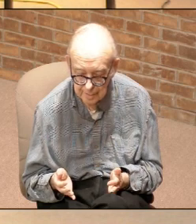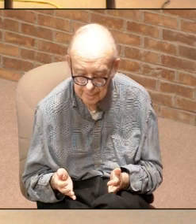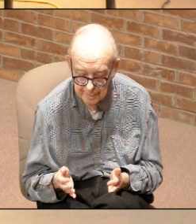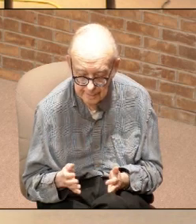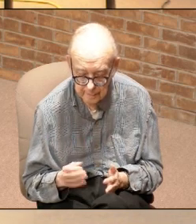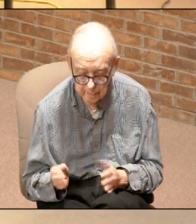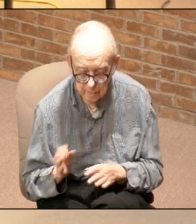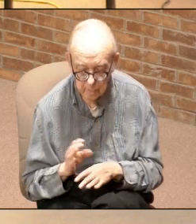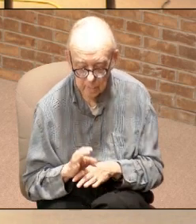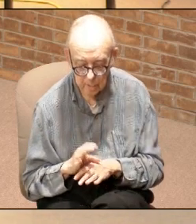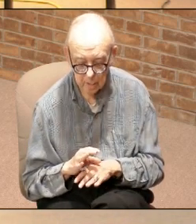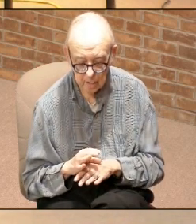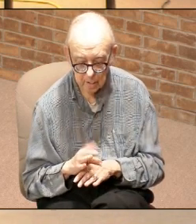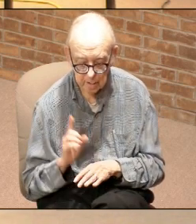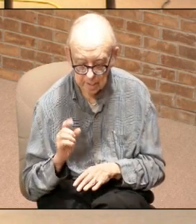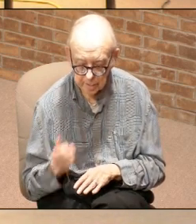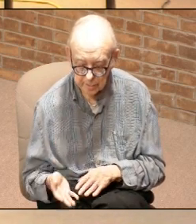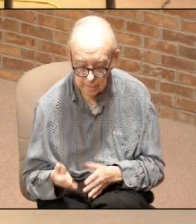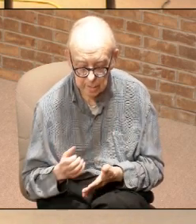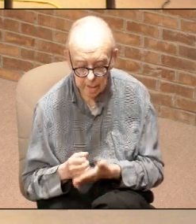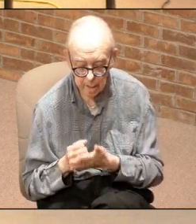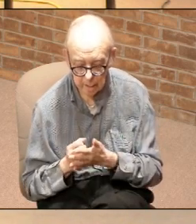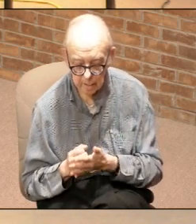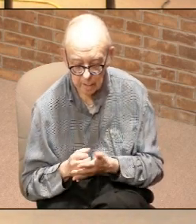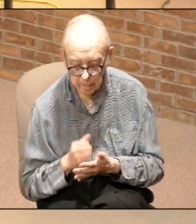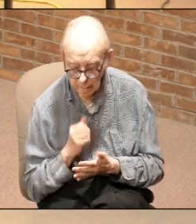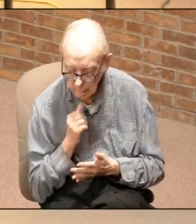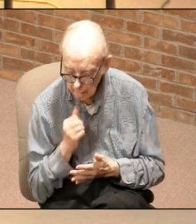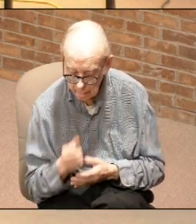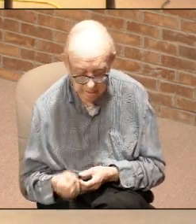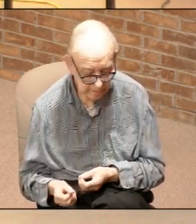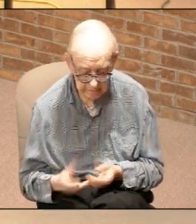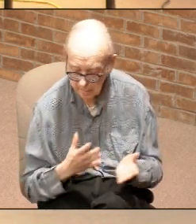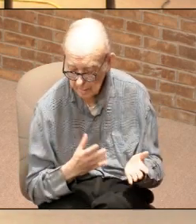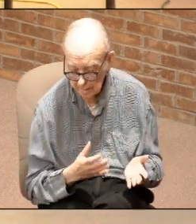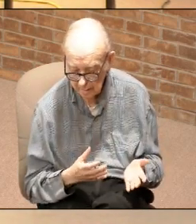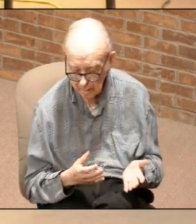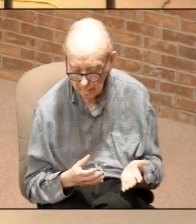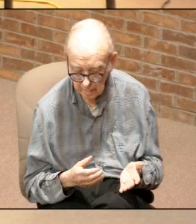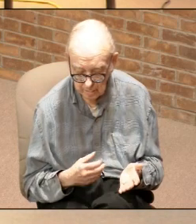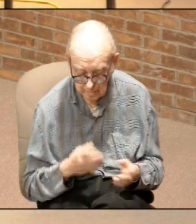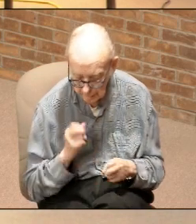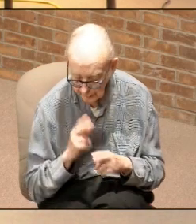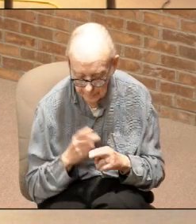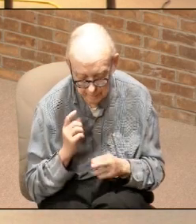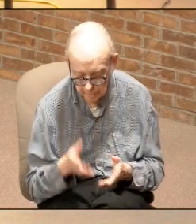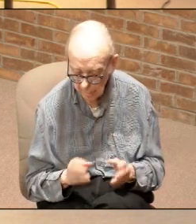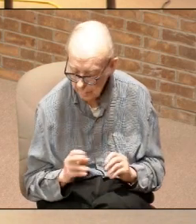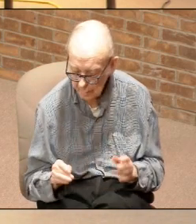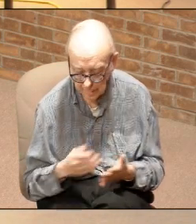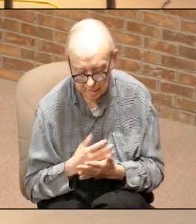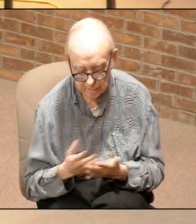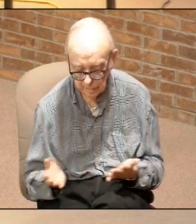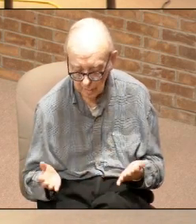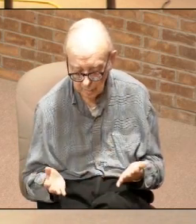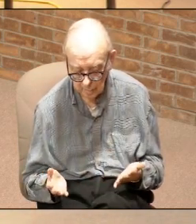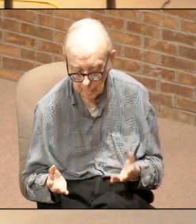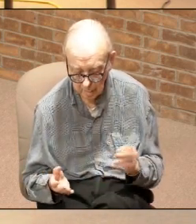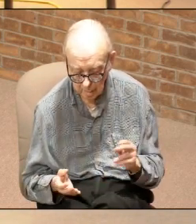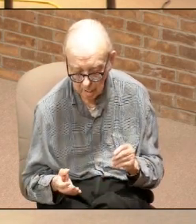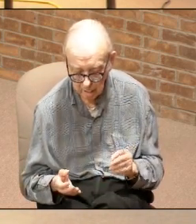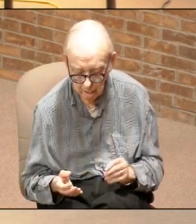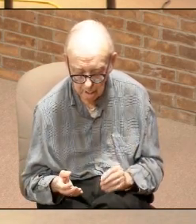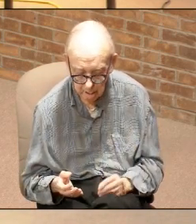and the church is here to help not here to throw you away and not make fun of you and do all of these other things